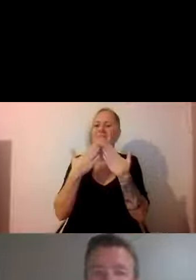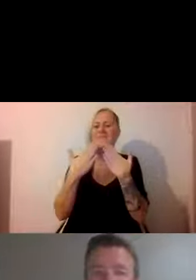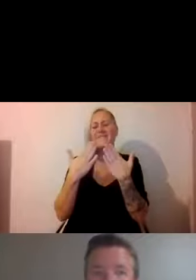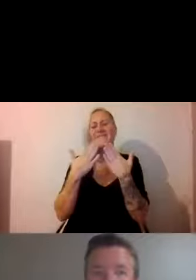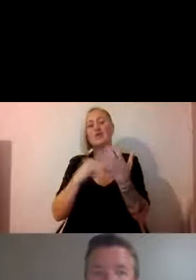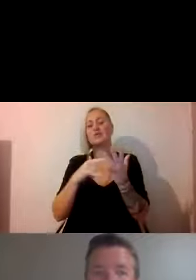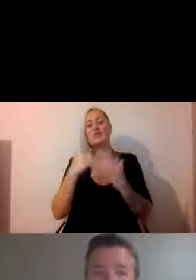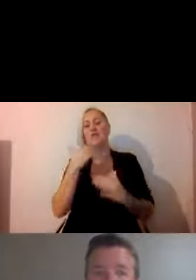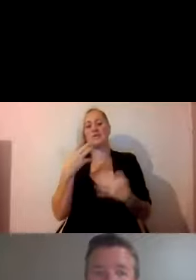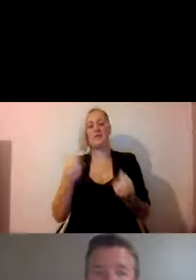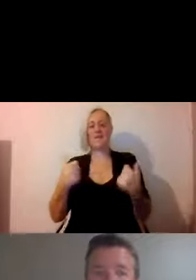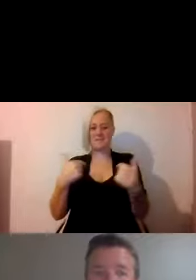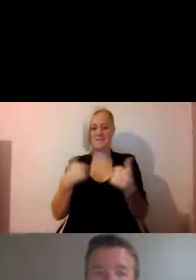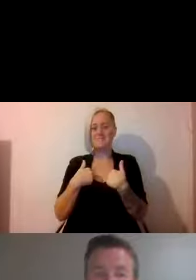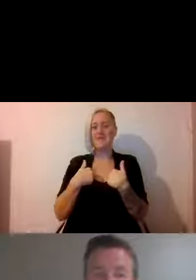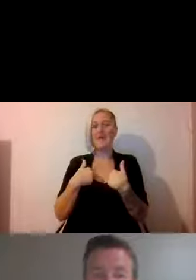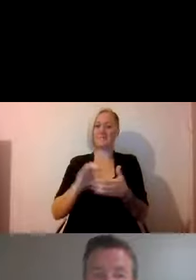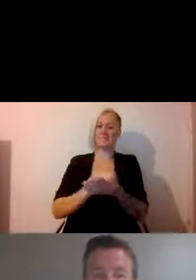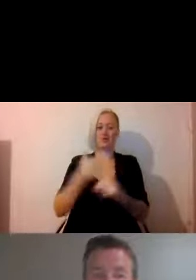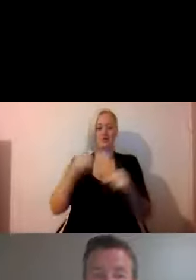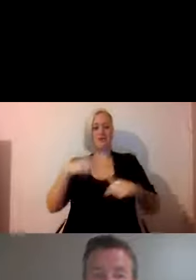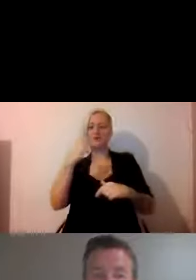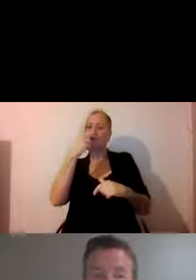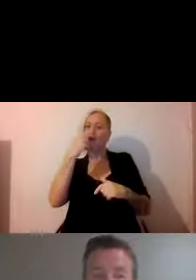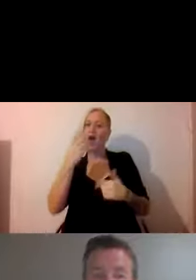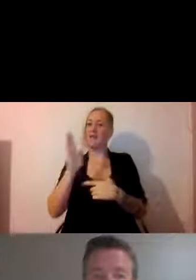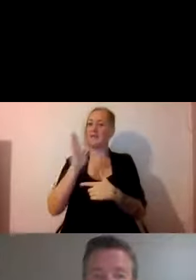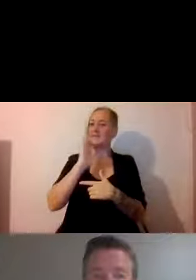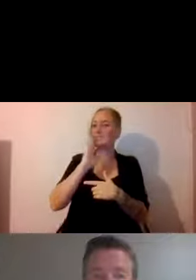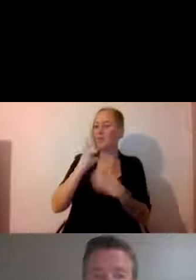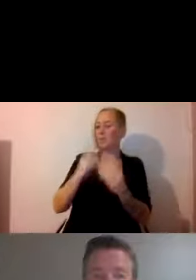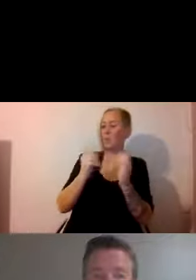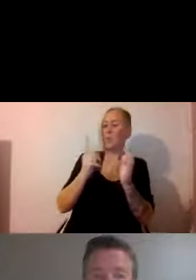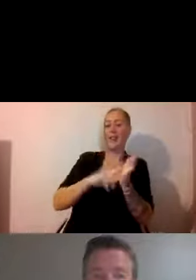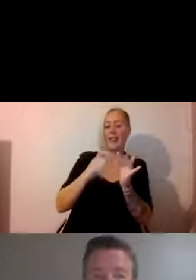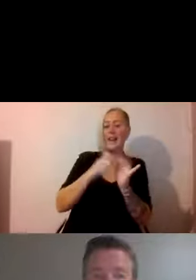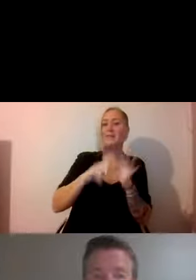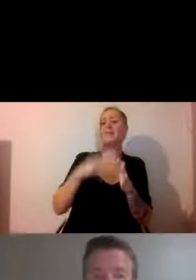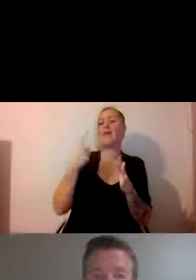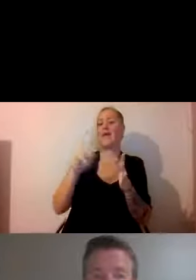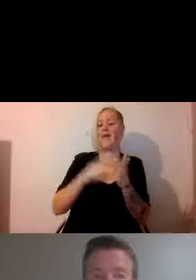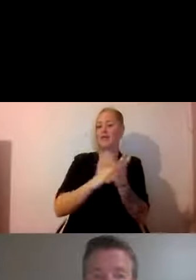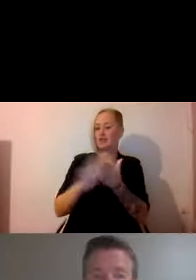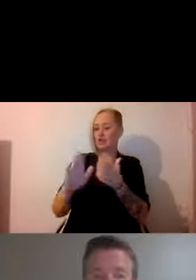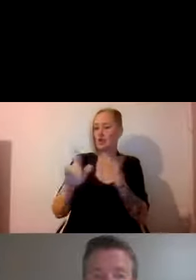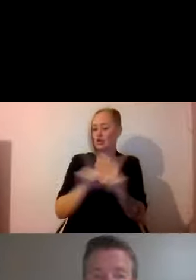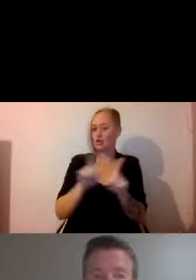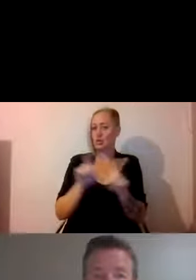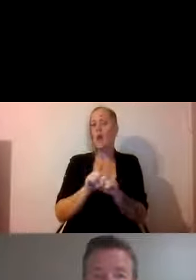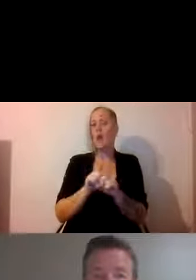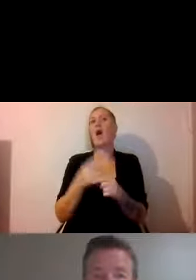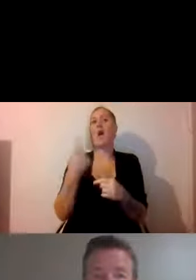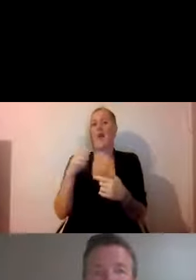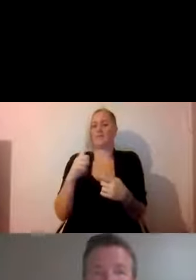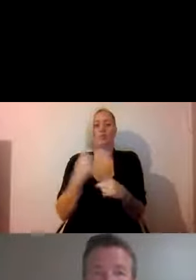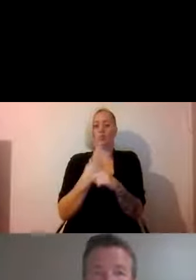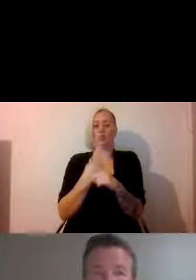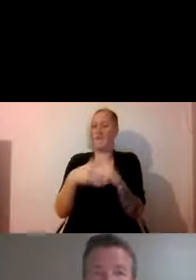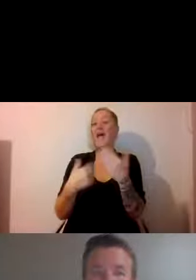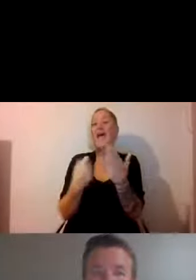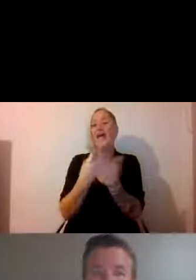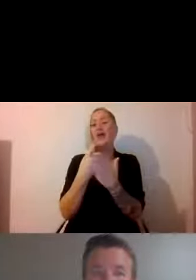be here tonight and a real privilege to speak alongside Libbi and Josh as well. And to be speaking about issues that are really dear to my